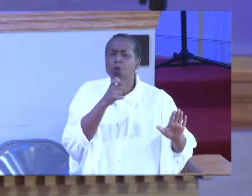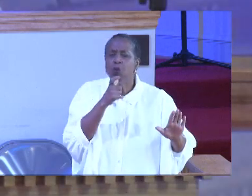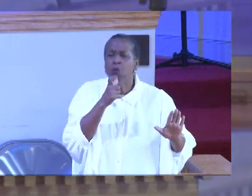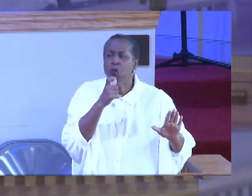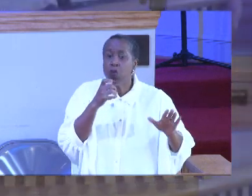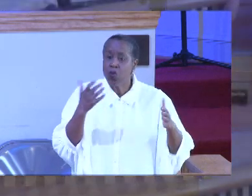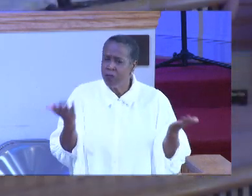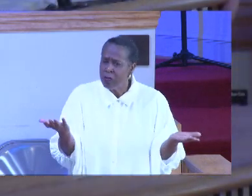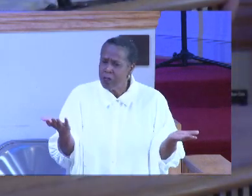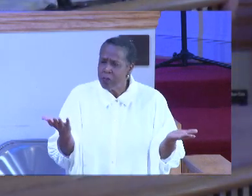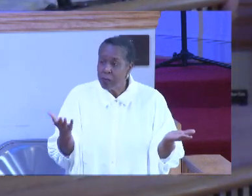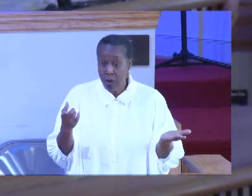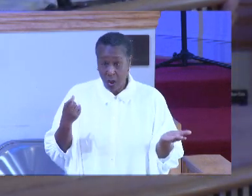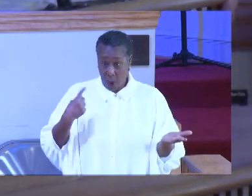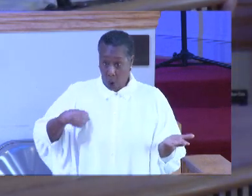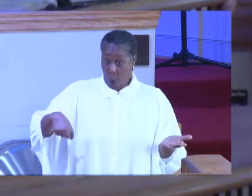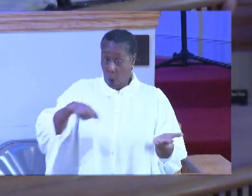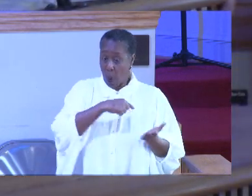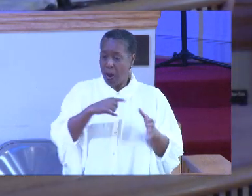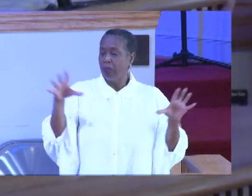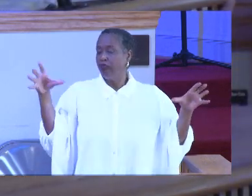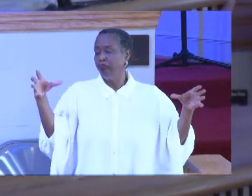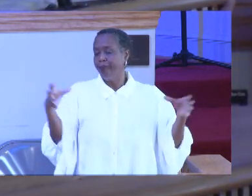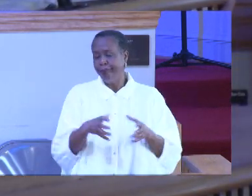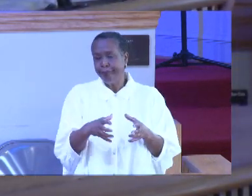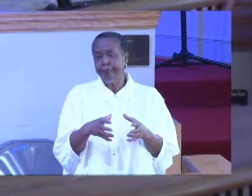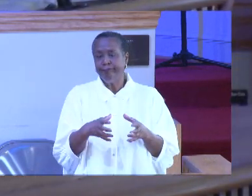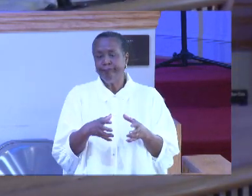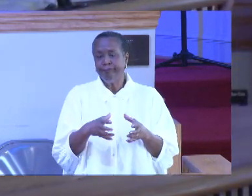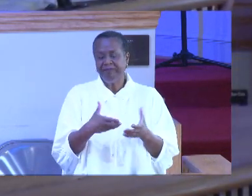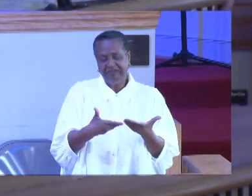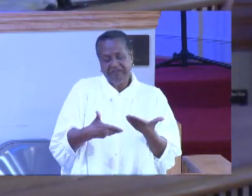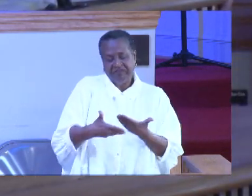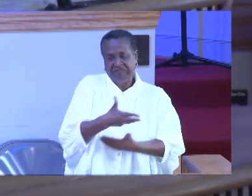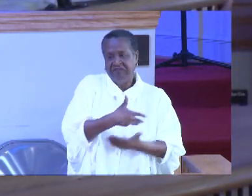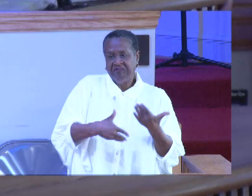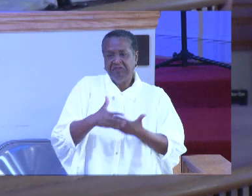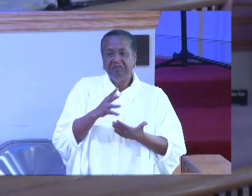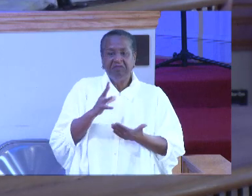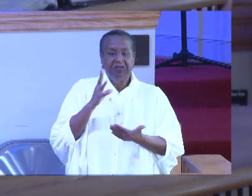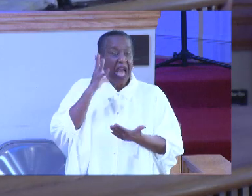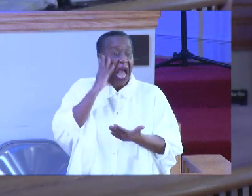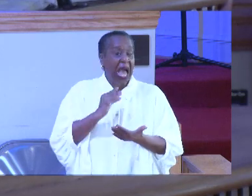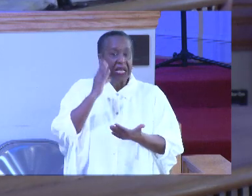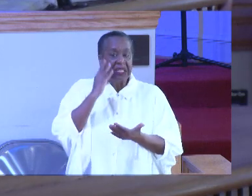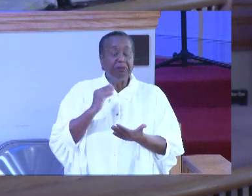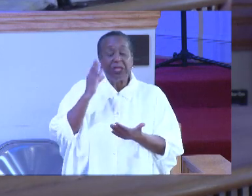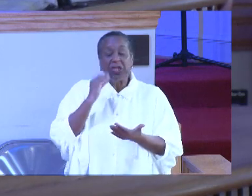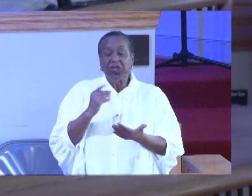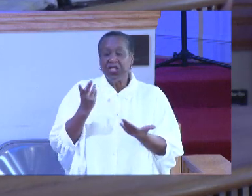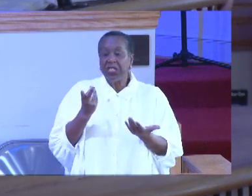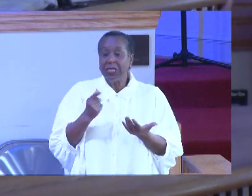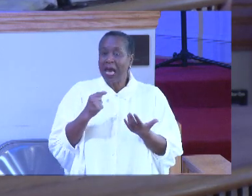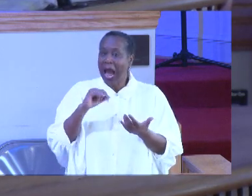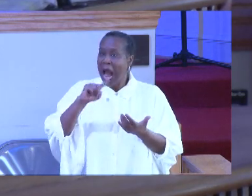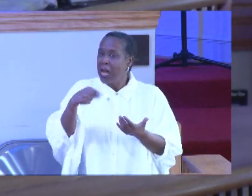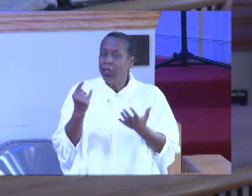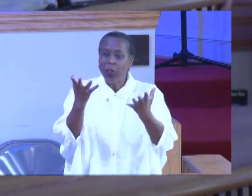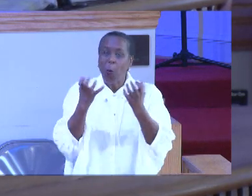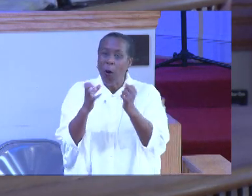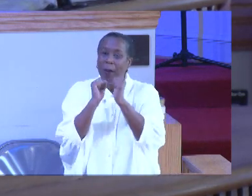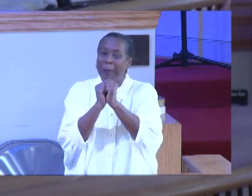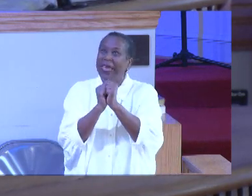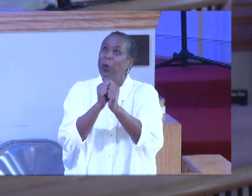Are we coming together to experience, as Sister Dedden said, I just want to be with